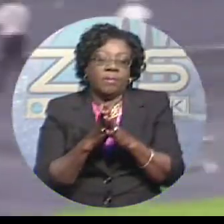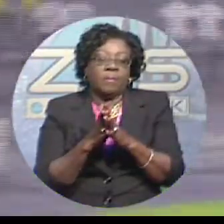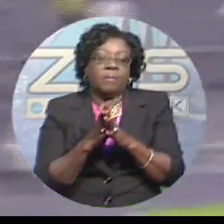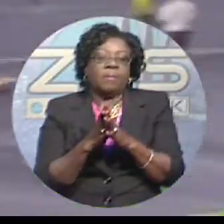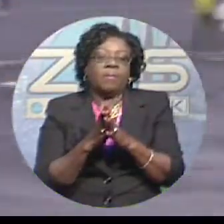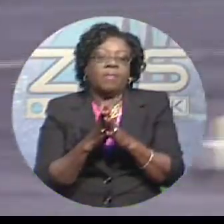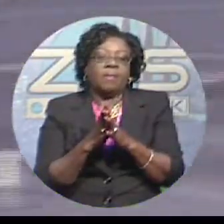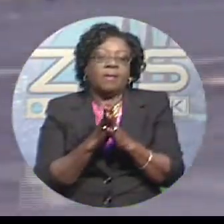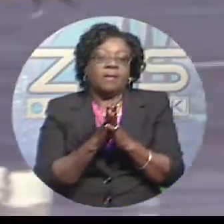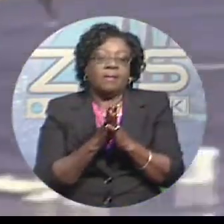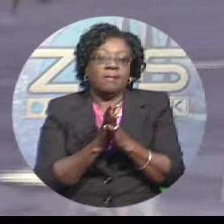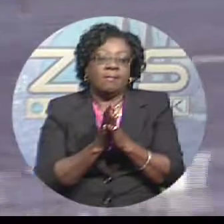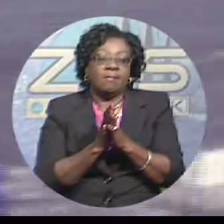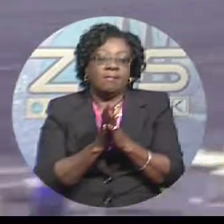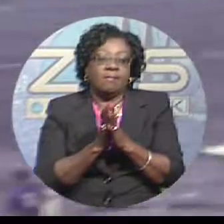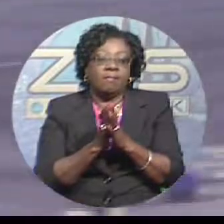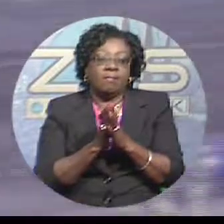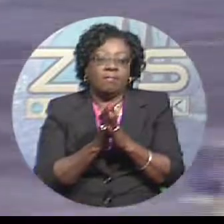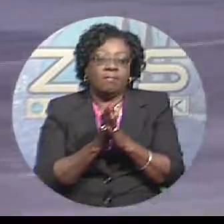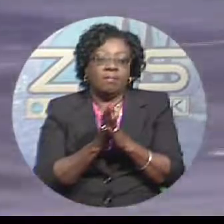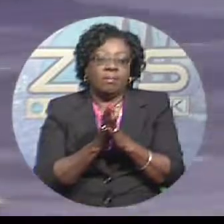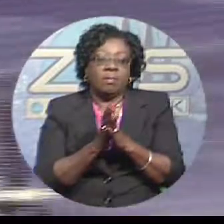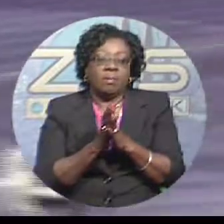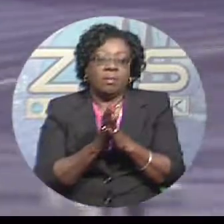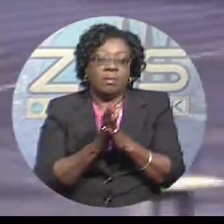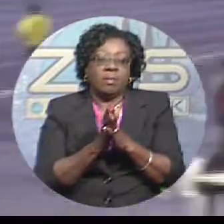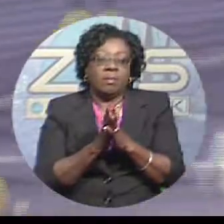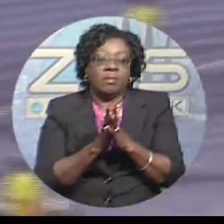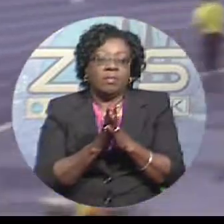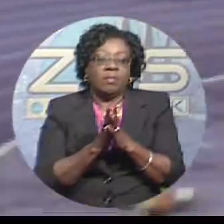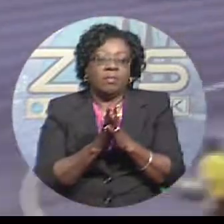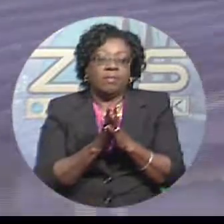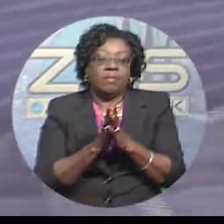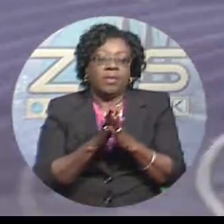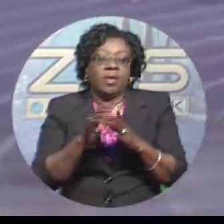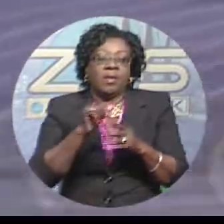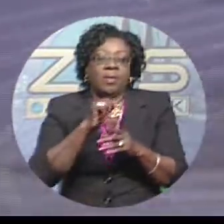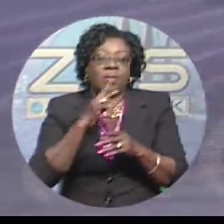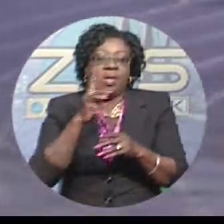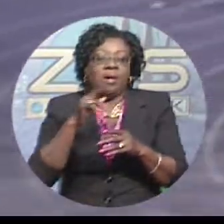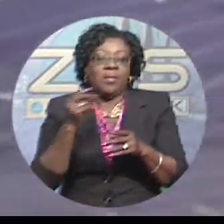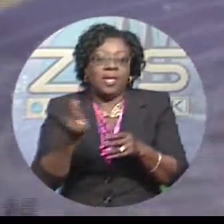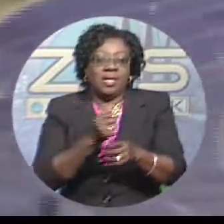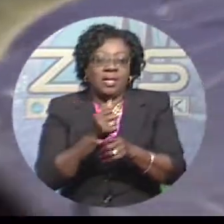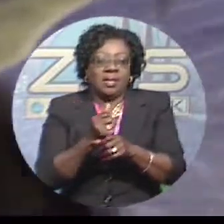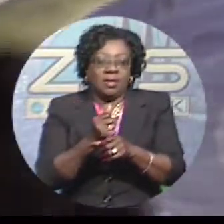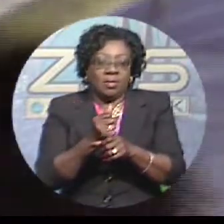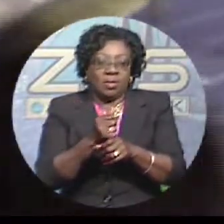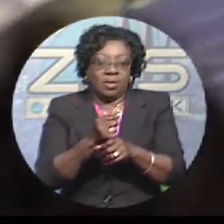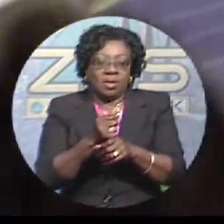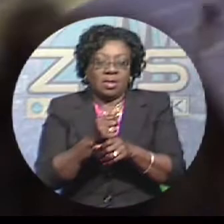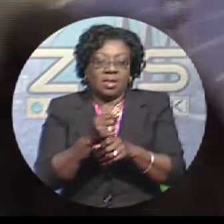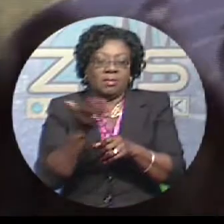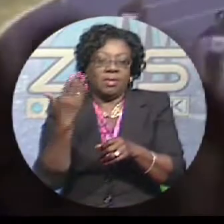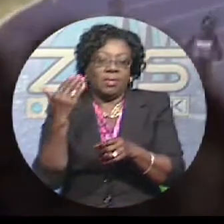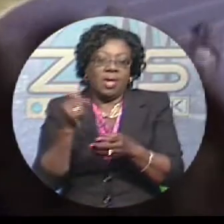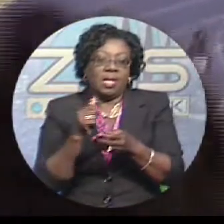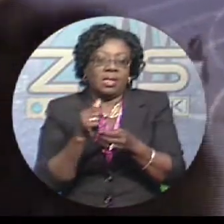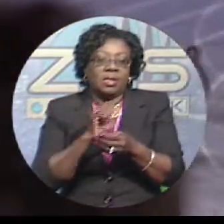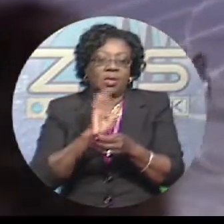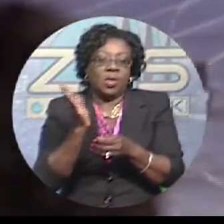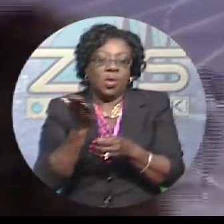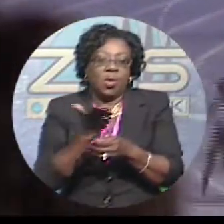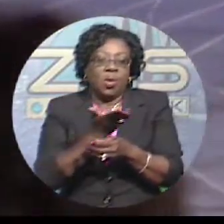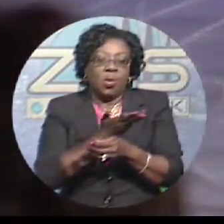Championships coming right around the corner? Well, with her being under coach Lance, you know, he is